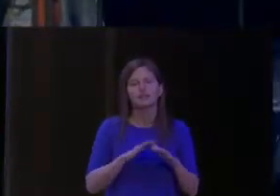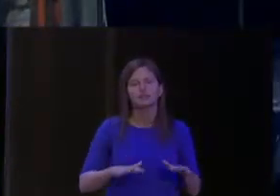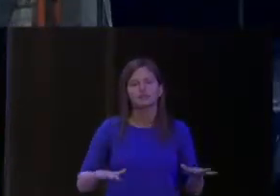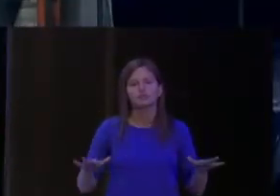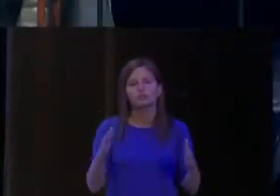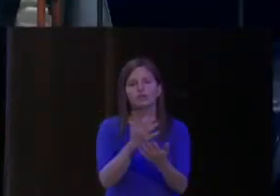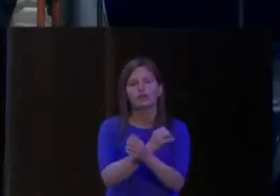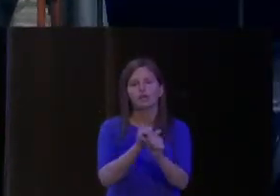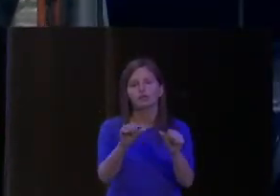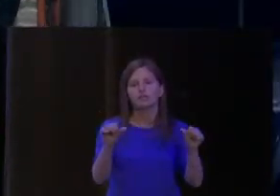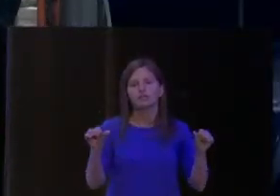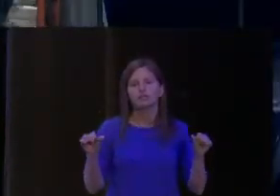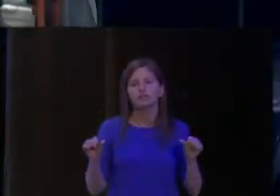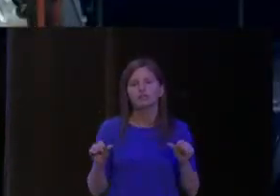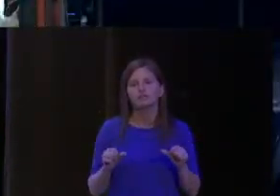Sanctuary.